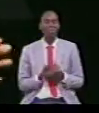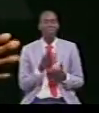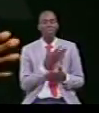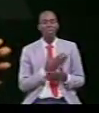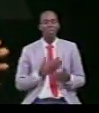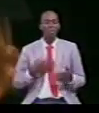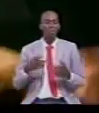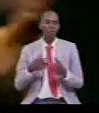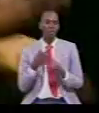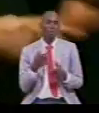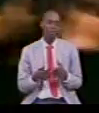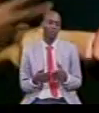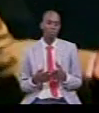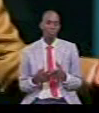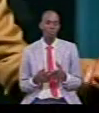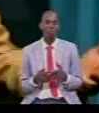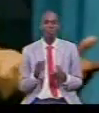then